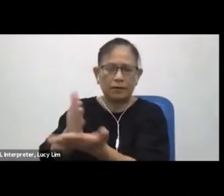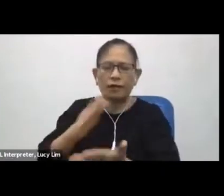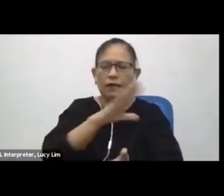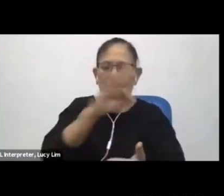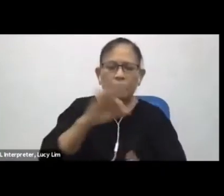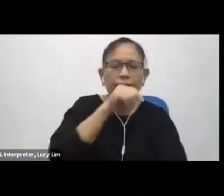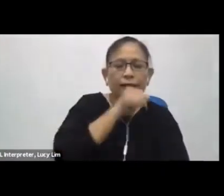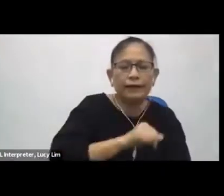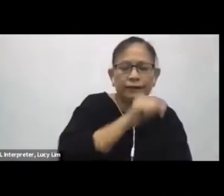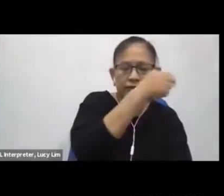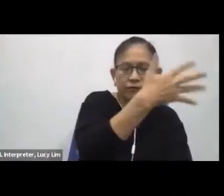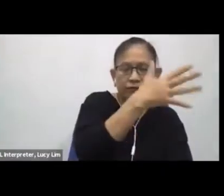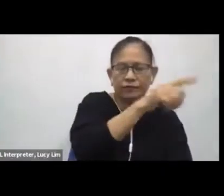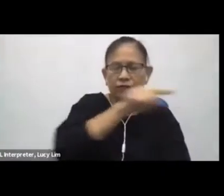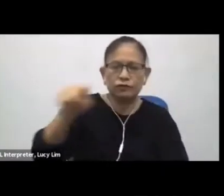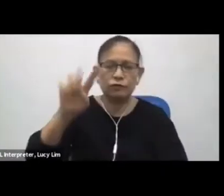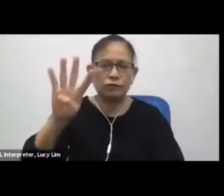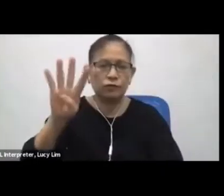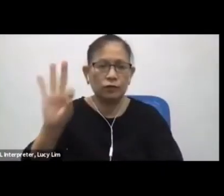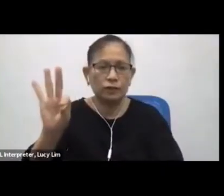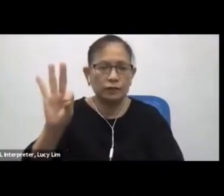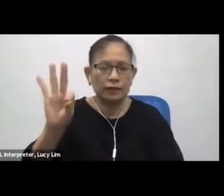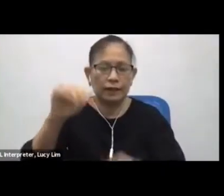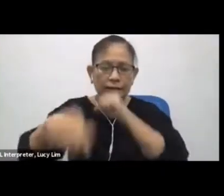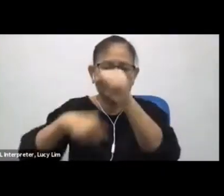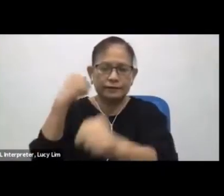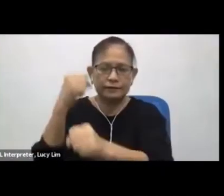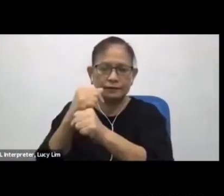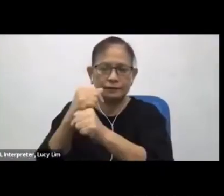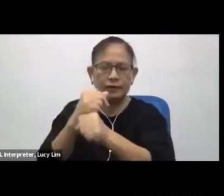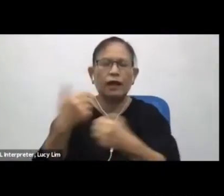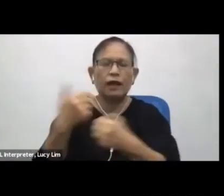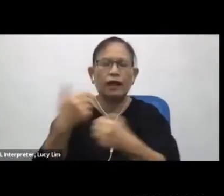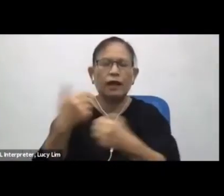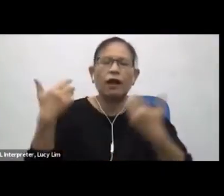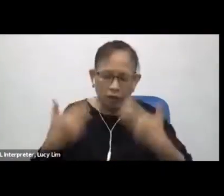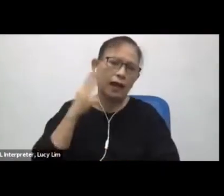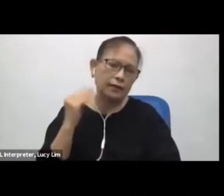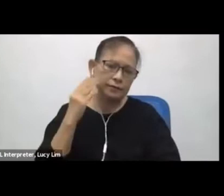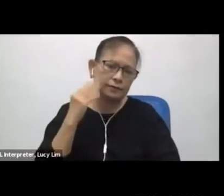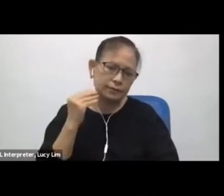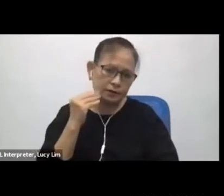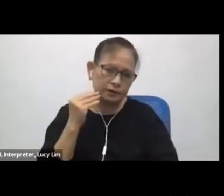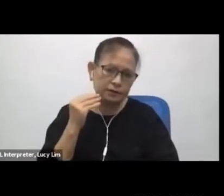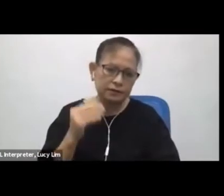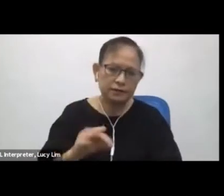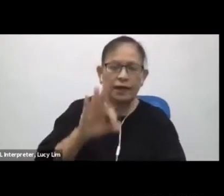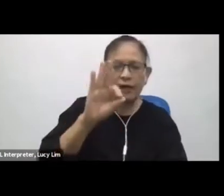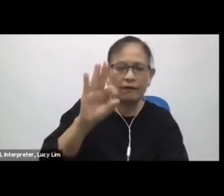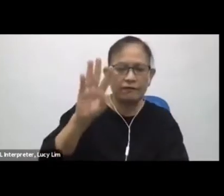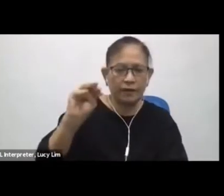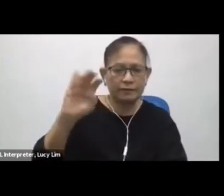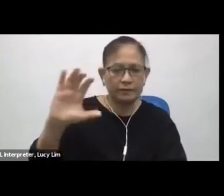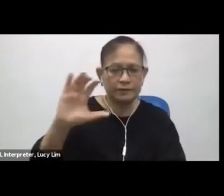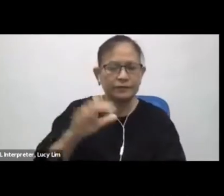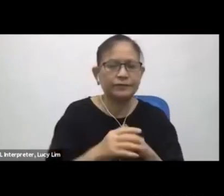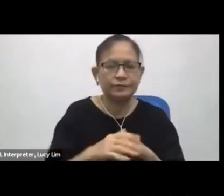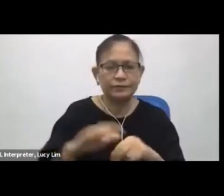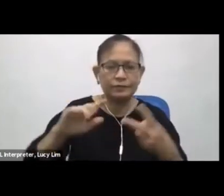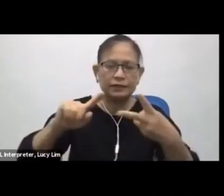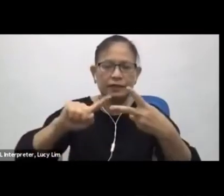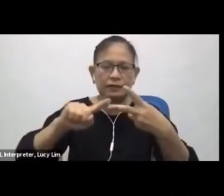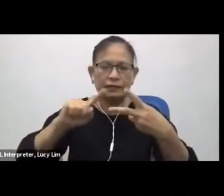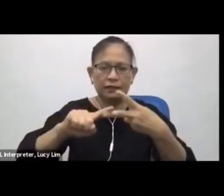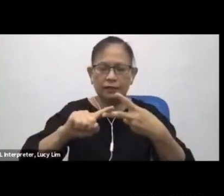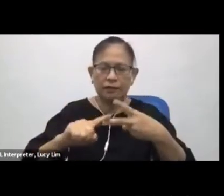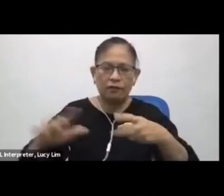until 49 years who have undergone FGMC by age. Secondly, a fully funded national